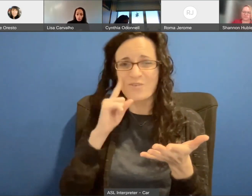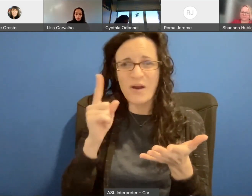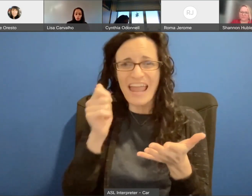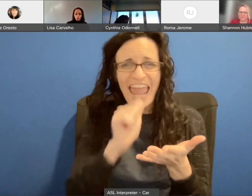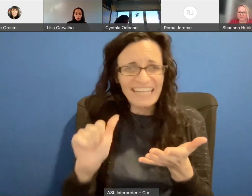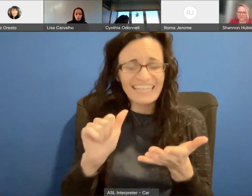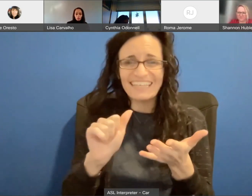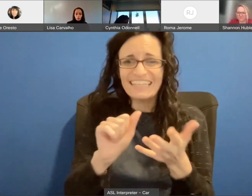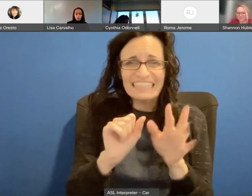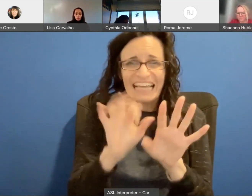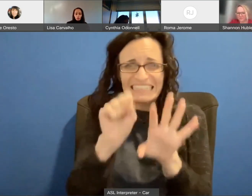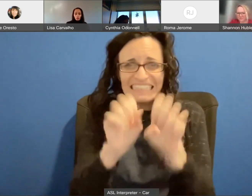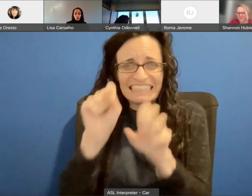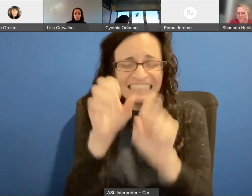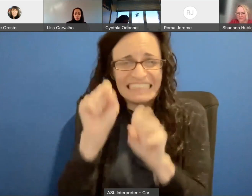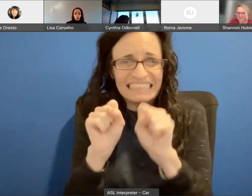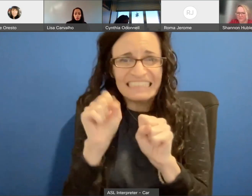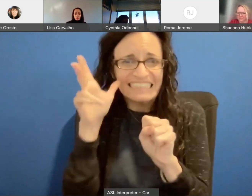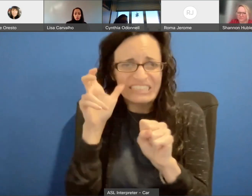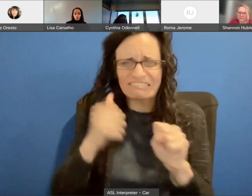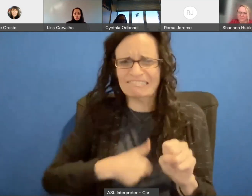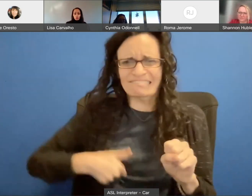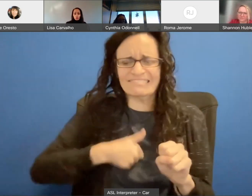so sorry again. We'll have to problem solve this one.